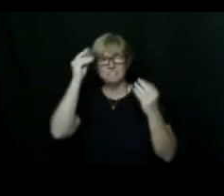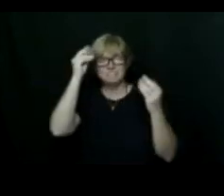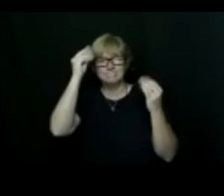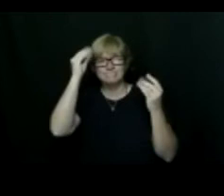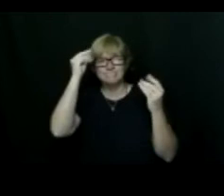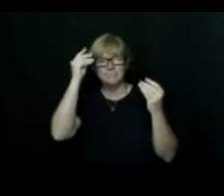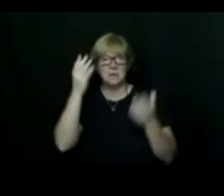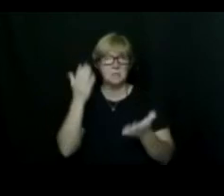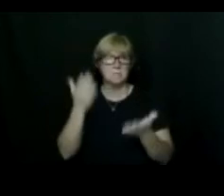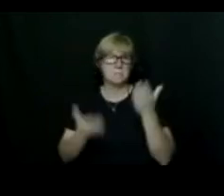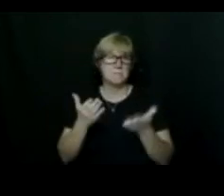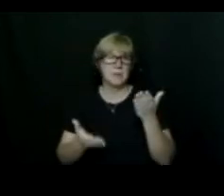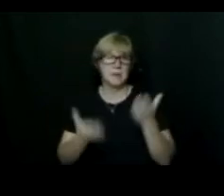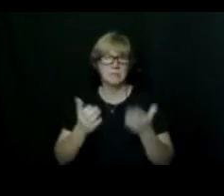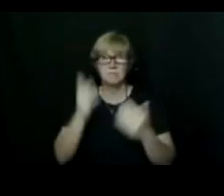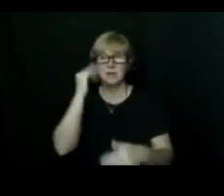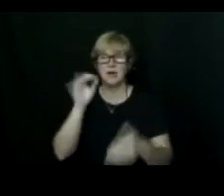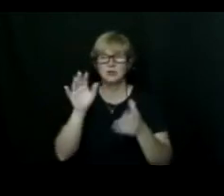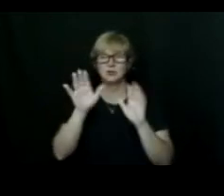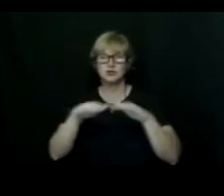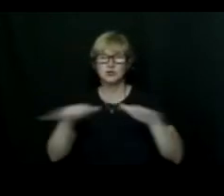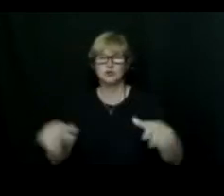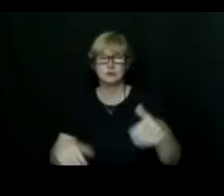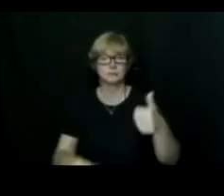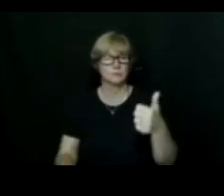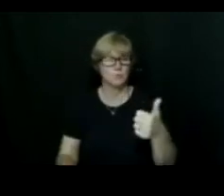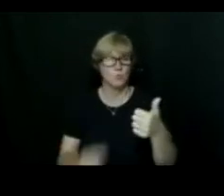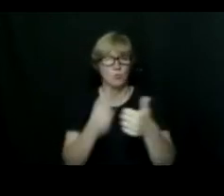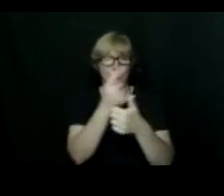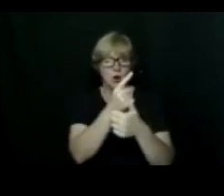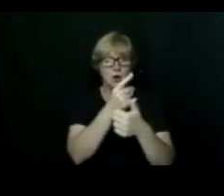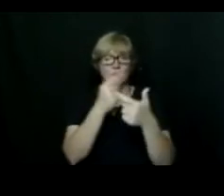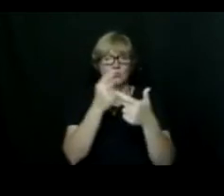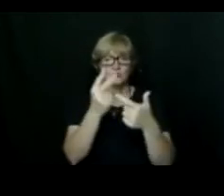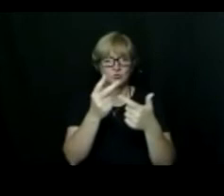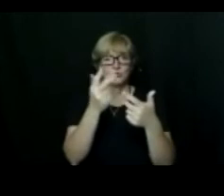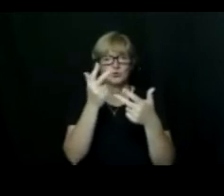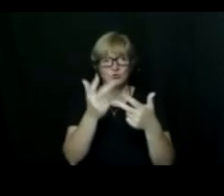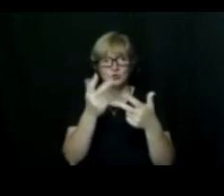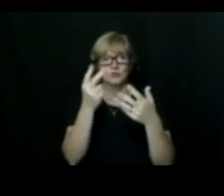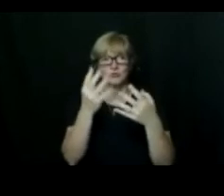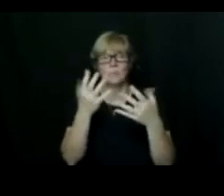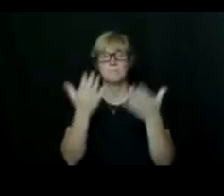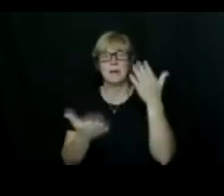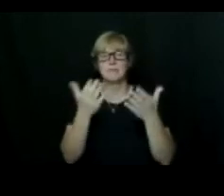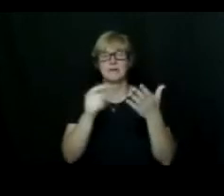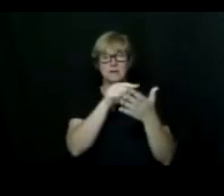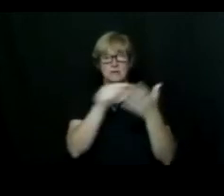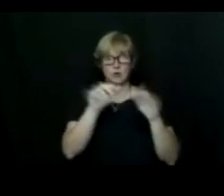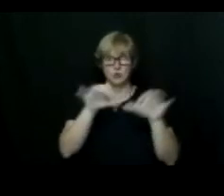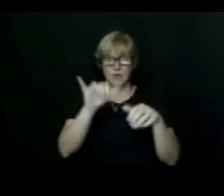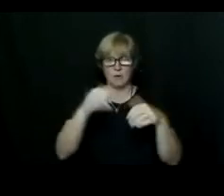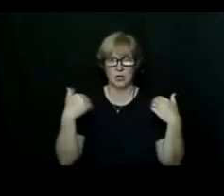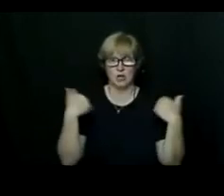be because children count and calculate on their fingers when they're really young, there might be a functional connection. So fine motor skills might just